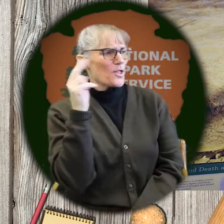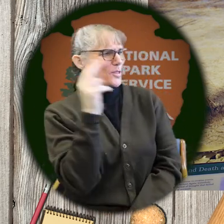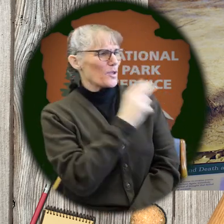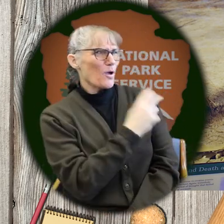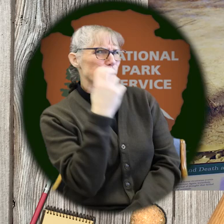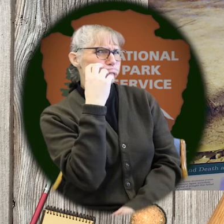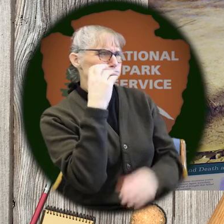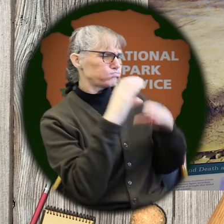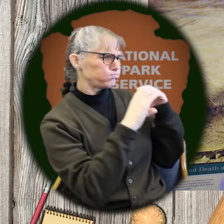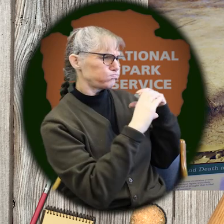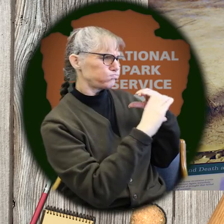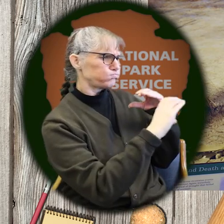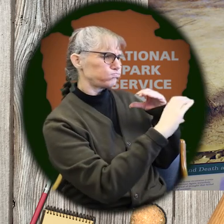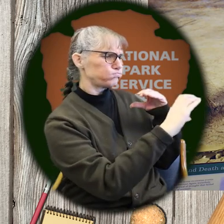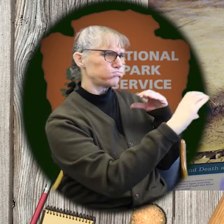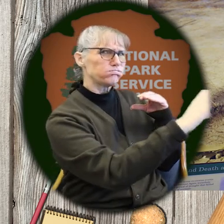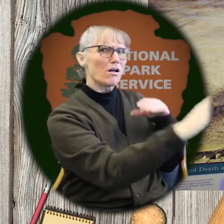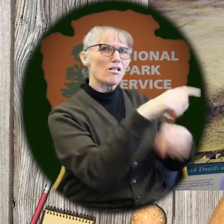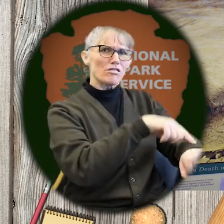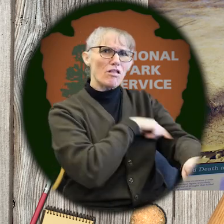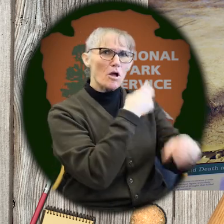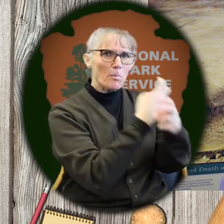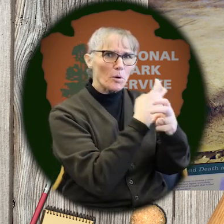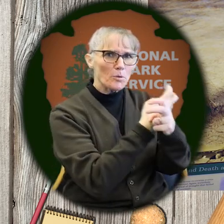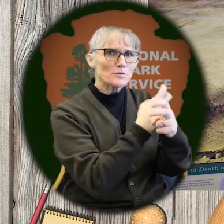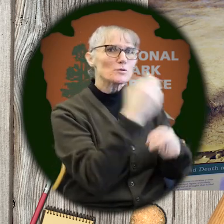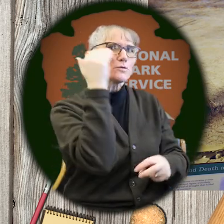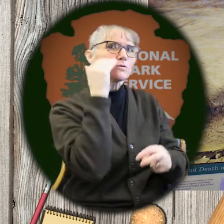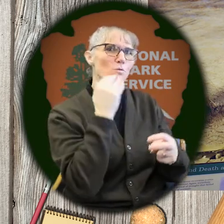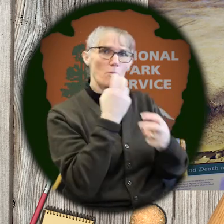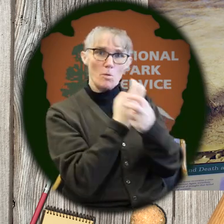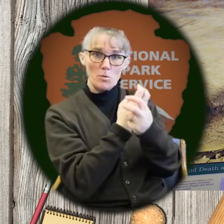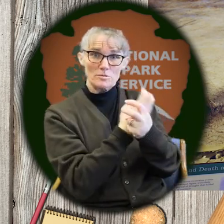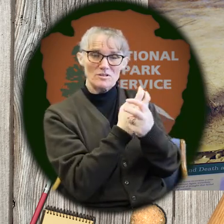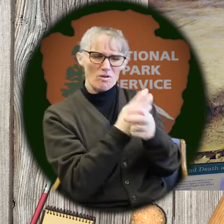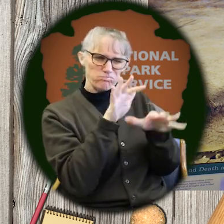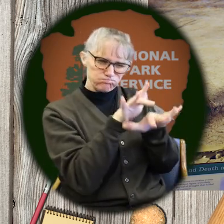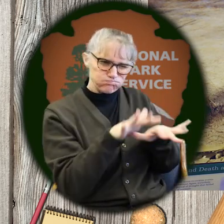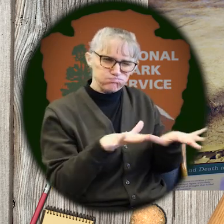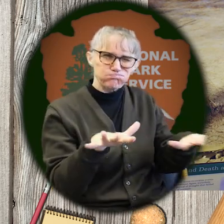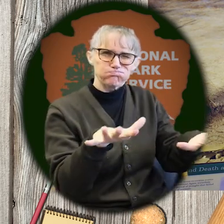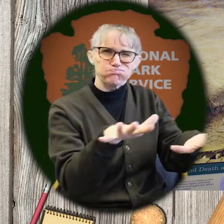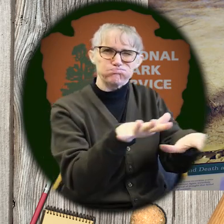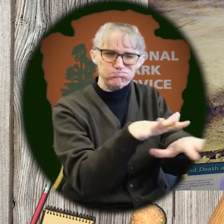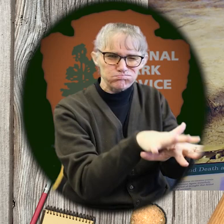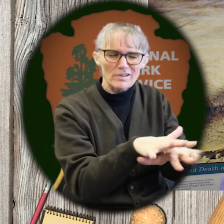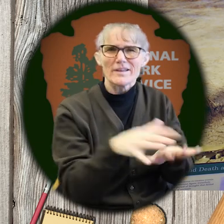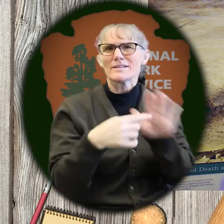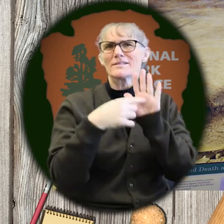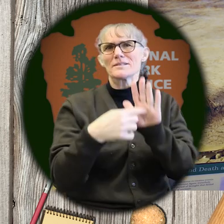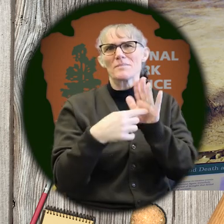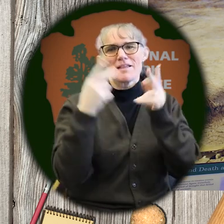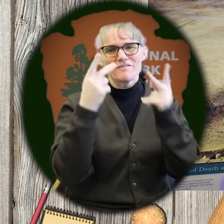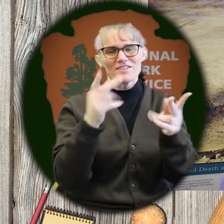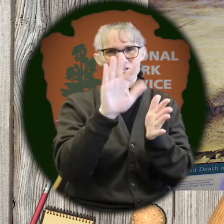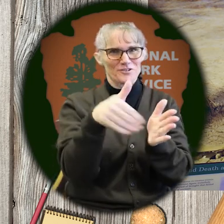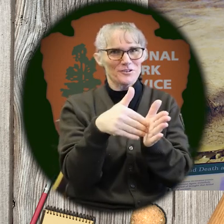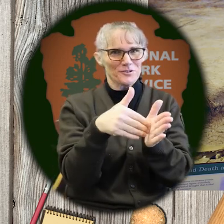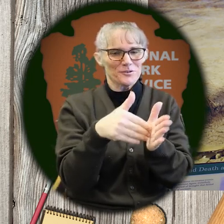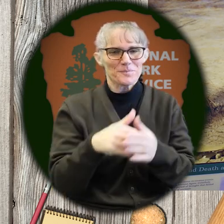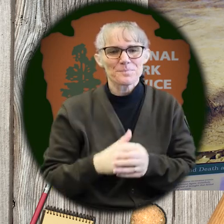I'm looking at this dense layer of long bones and skull bones scattered in this pile on display in our visitor